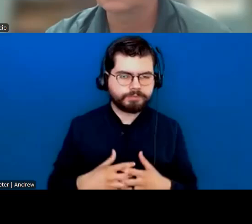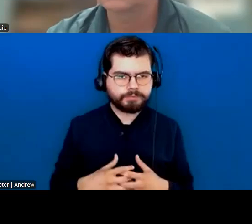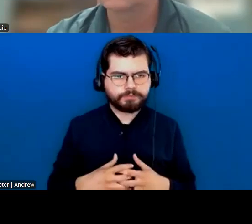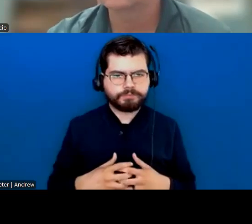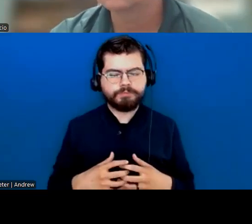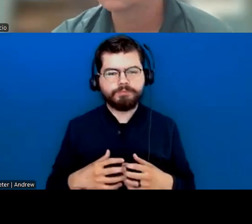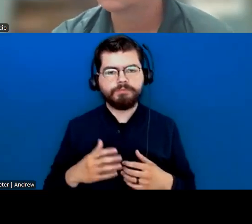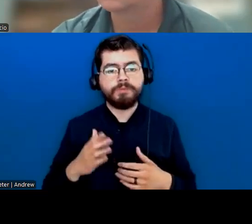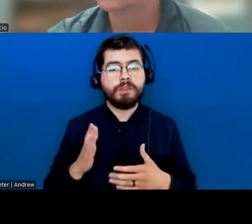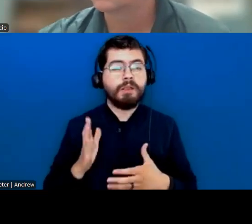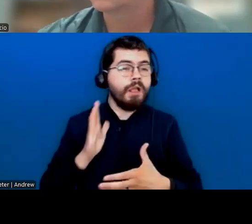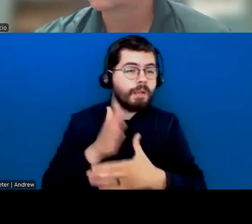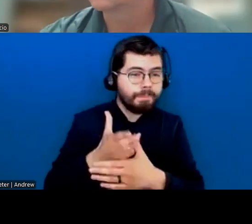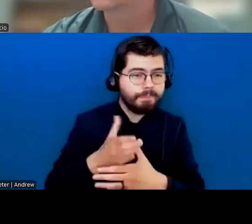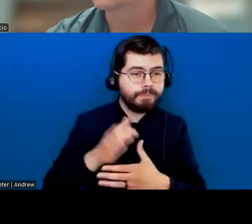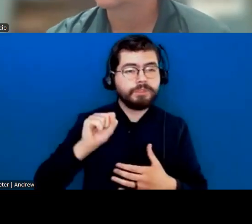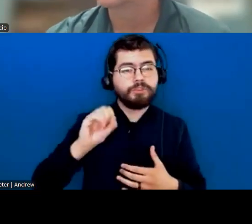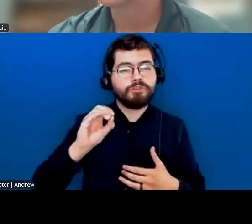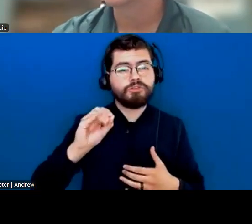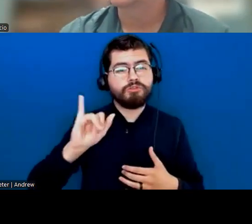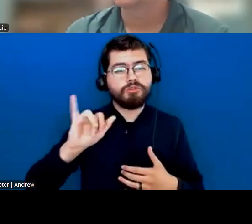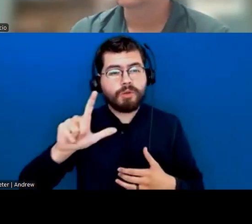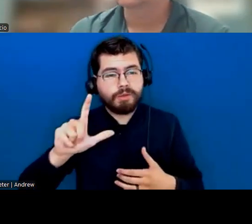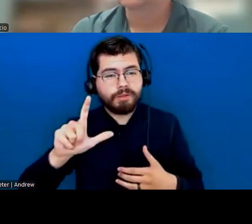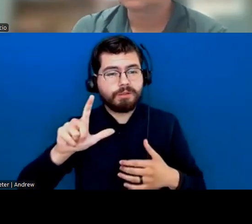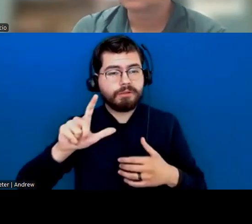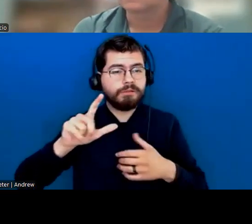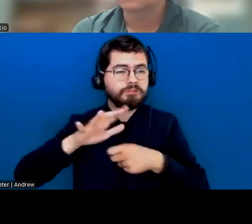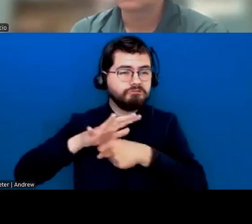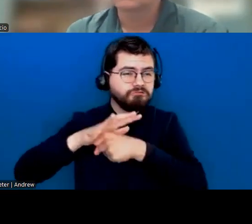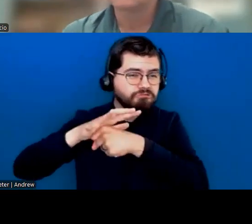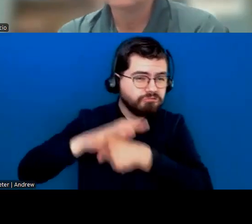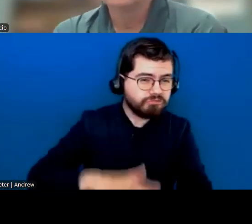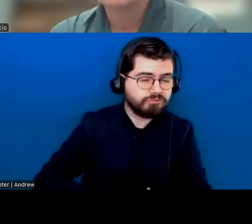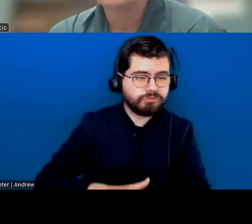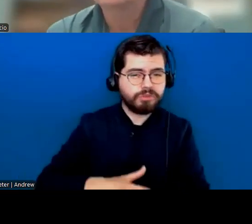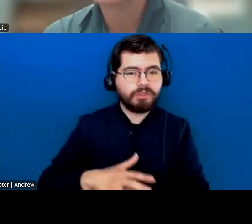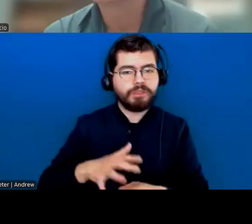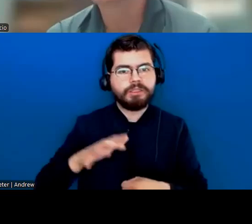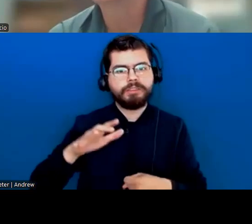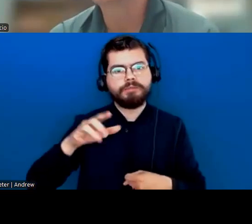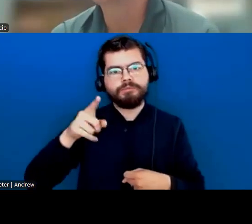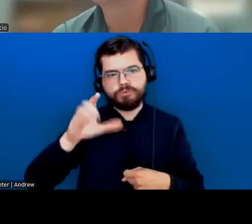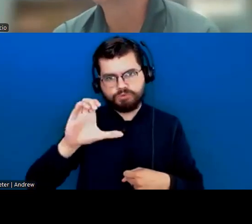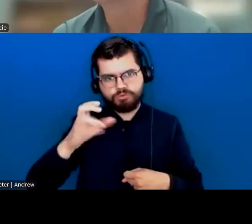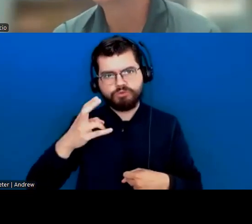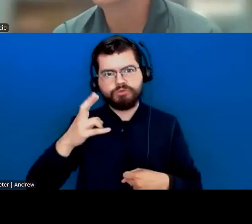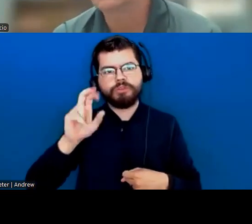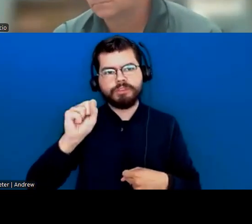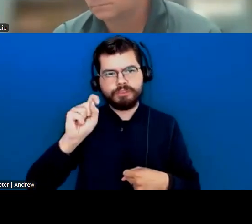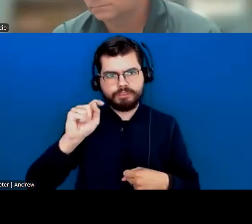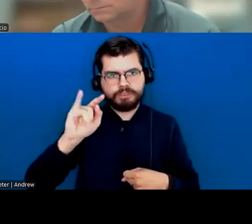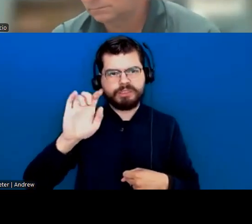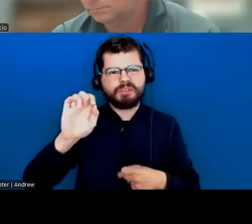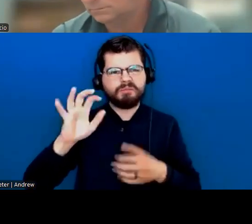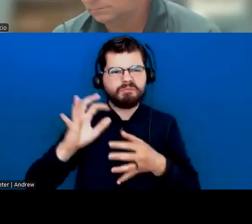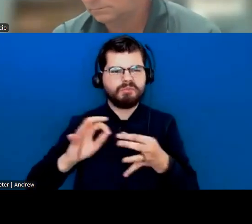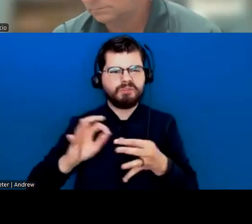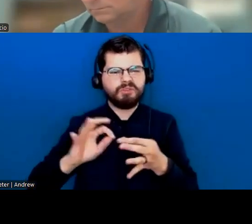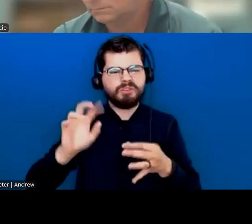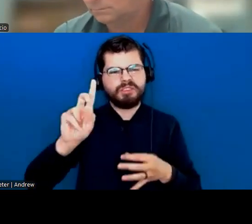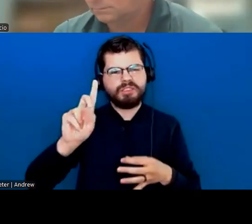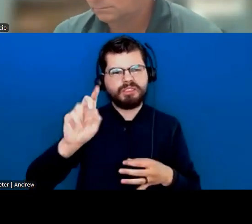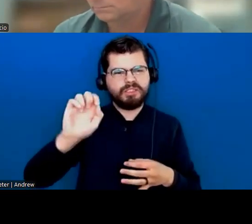and soil compaction? And Christie, you brought up, DEQ. How are you dealing with all of those sort